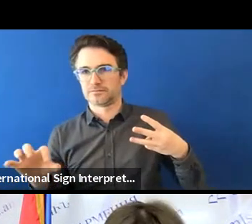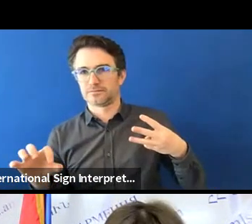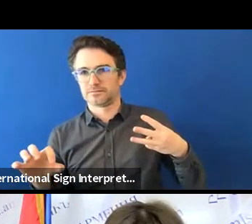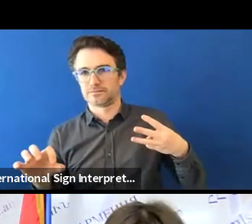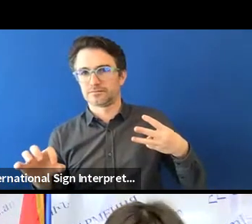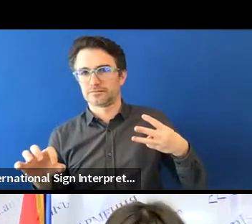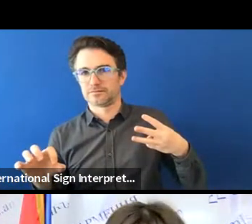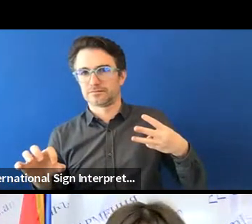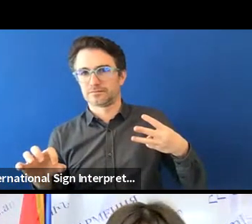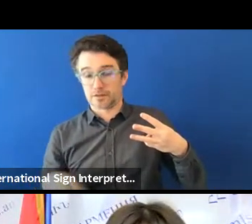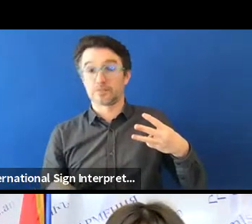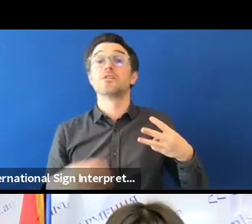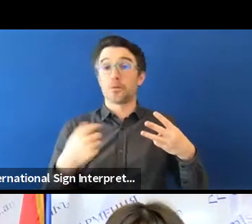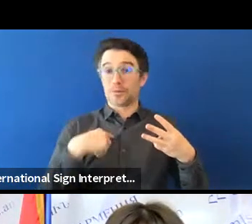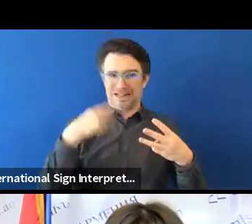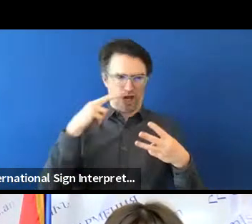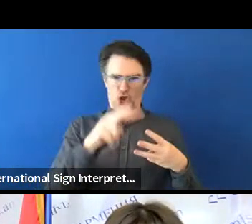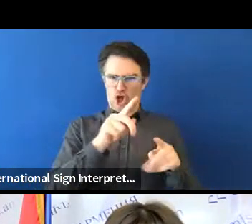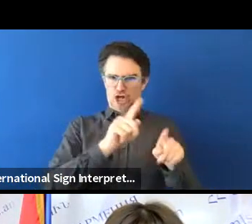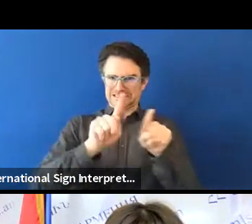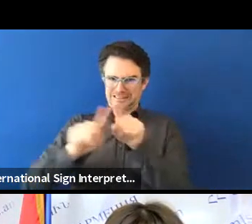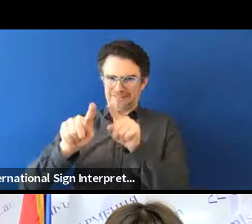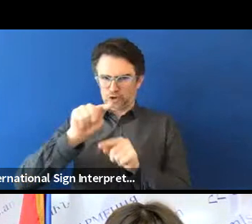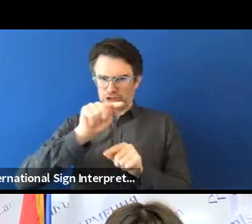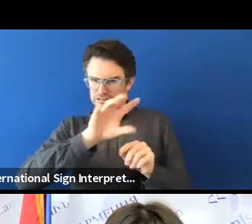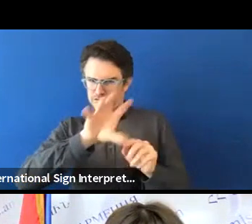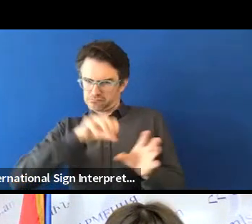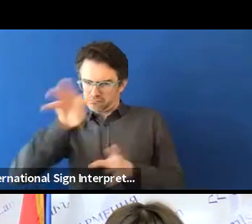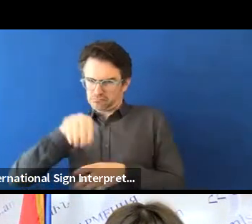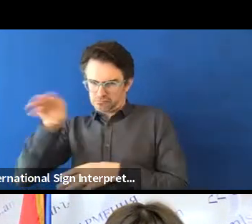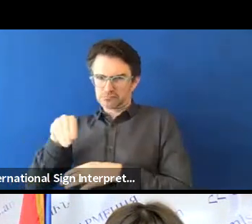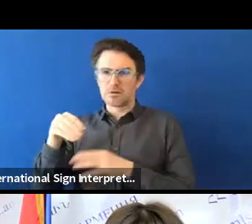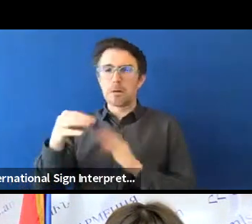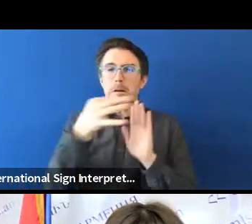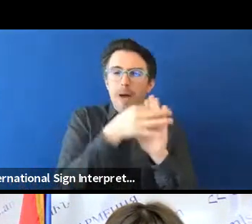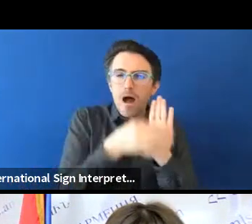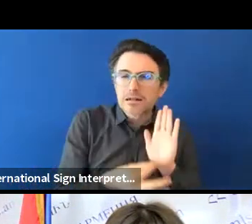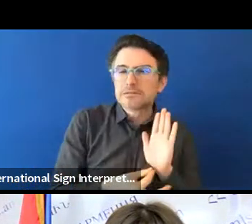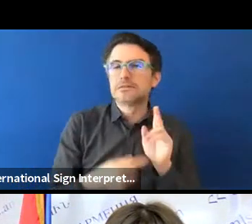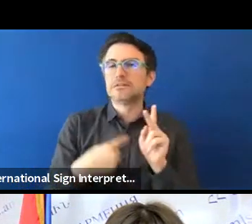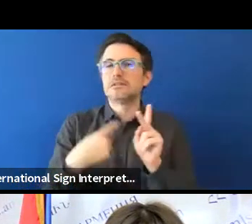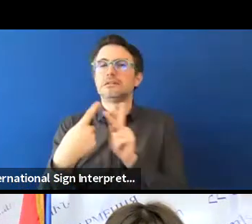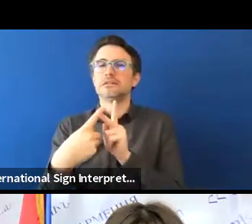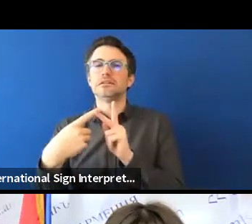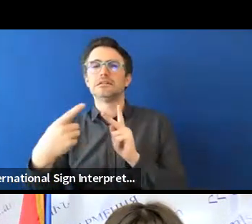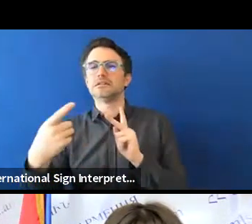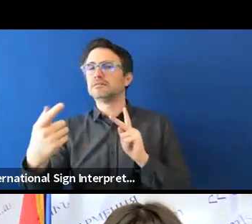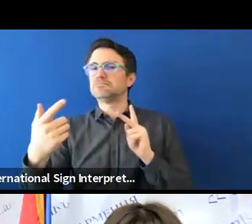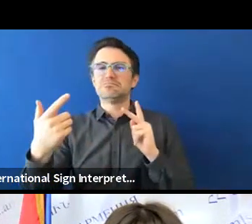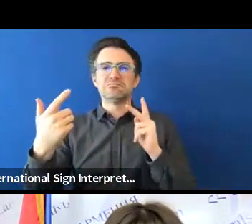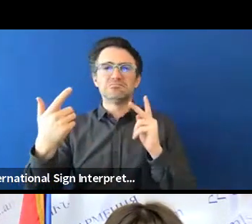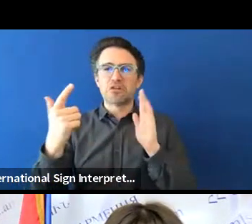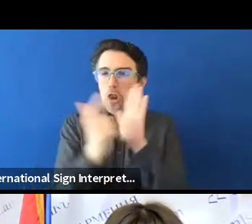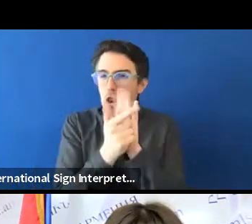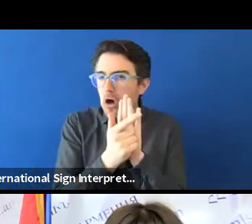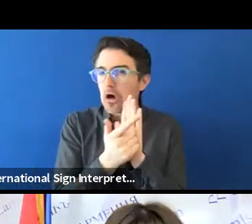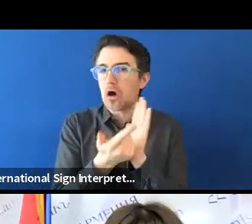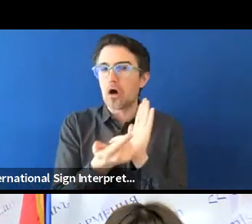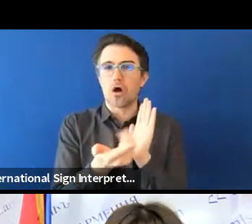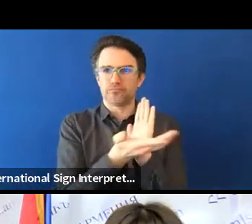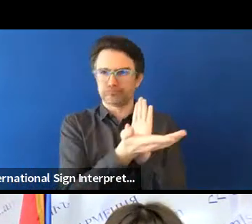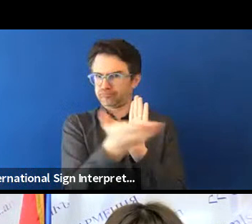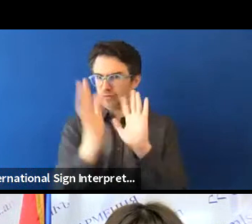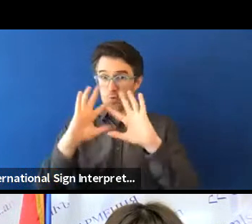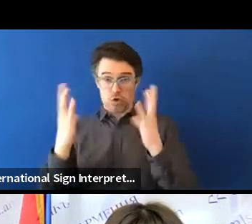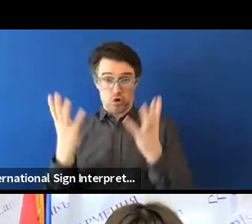policies of the EU, for example, on peace and security, but it is also committing our member states